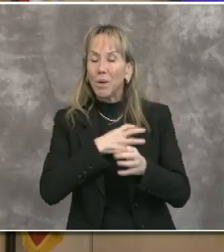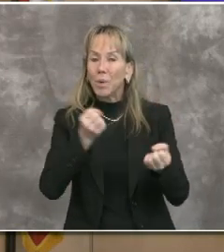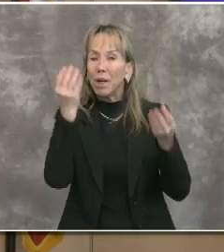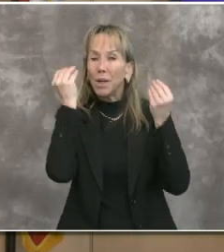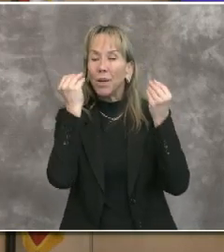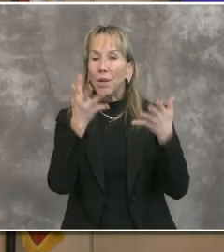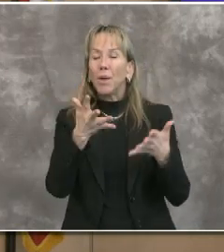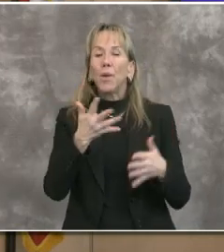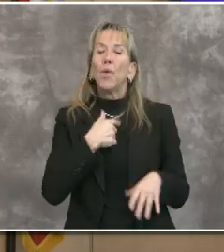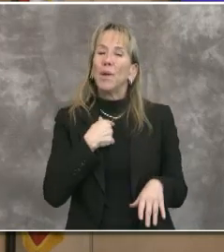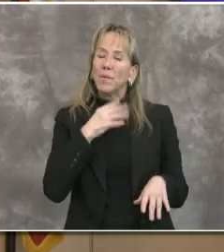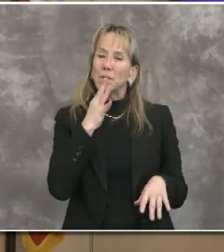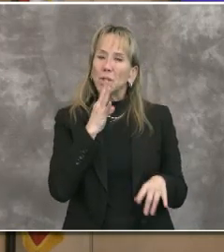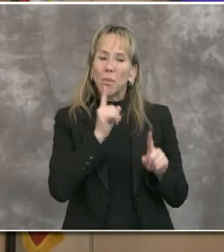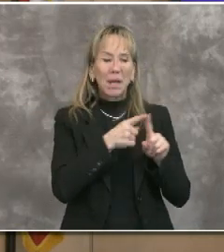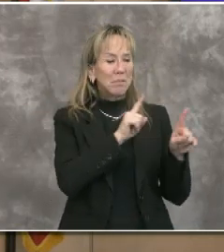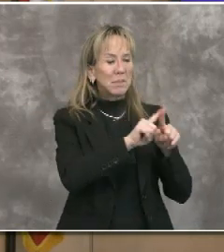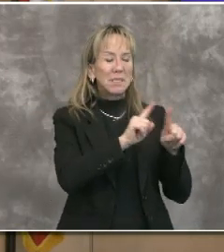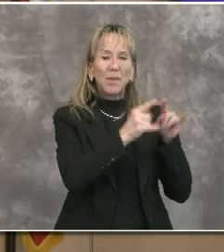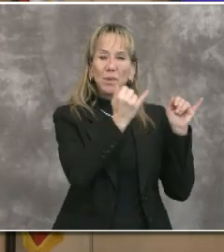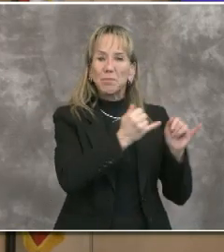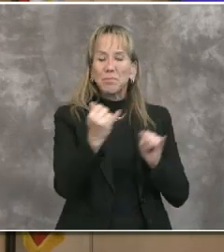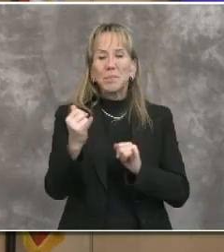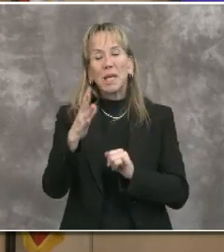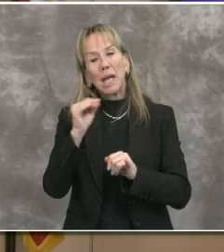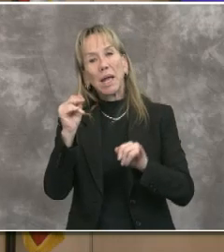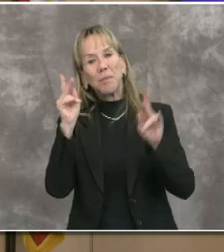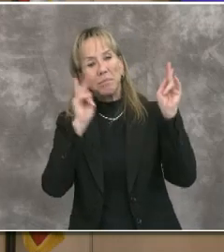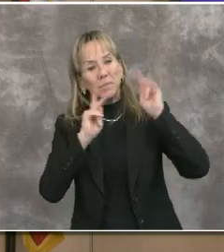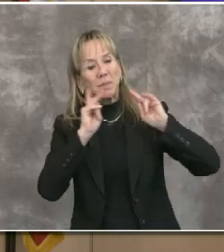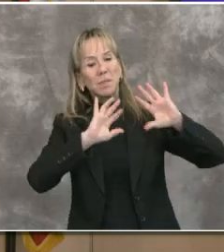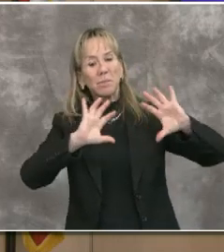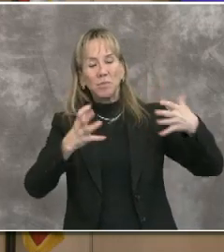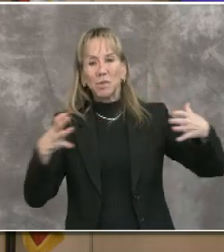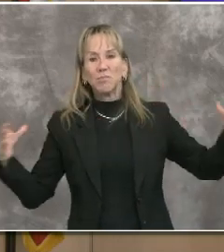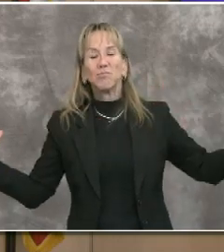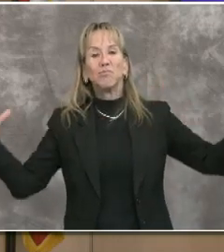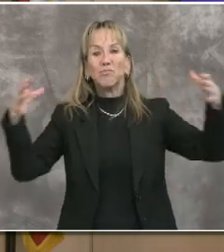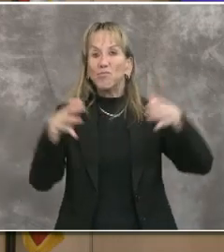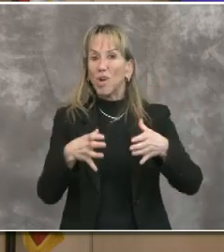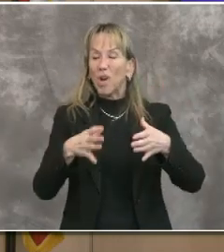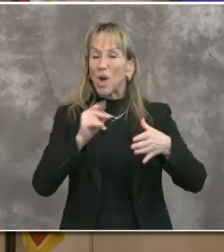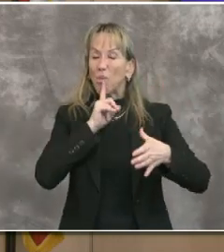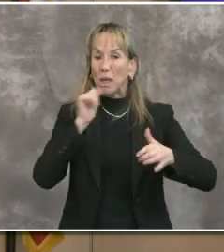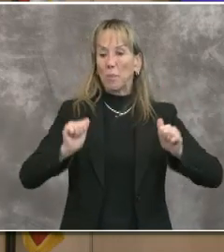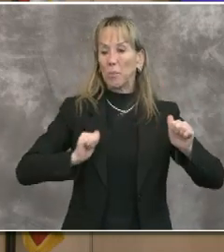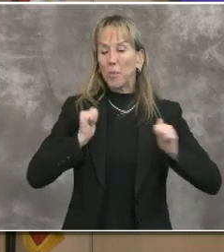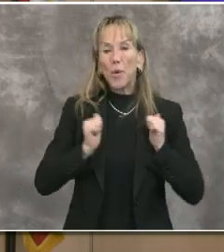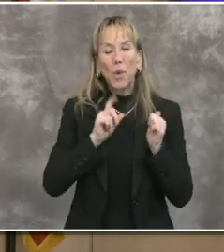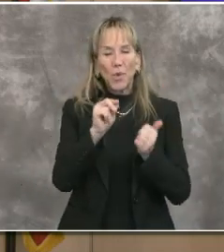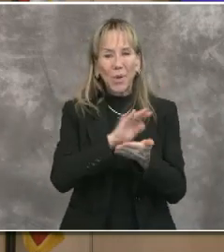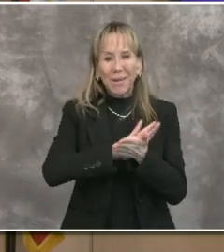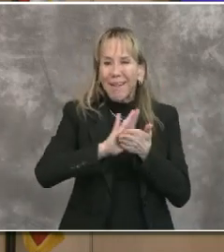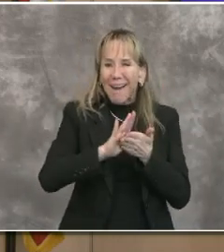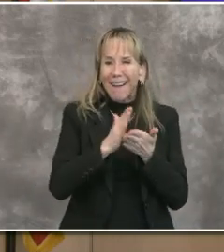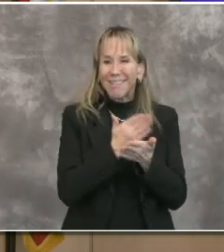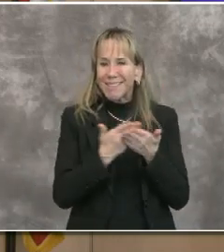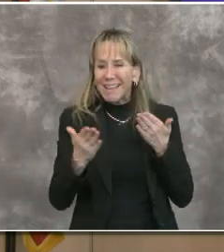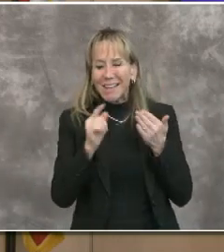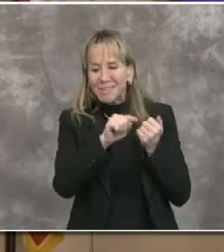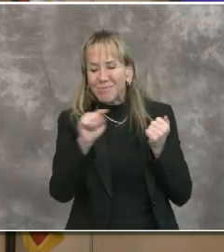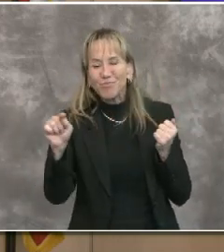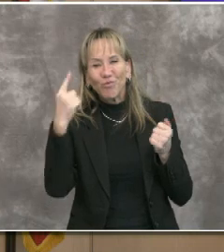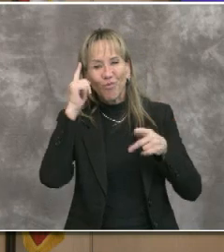how individuals and organizations throughout this region have come together and stepping up with incredible acts of kindness and charity over the last